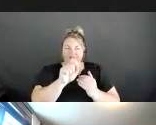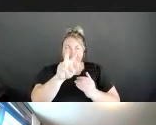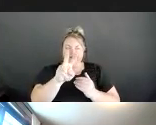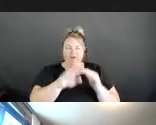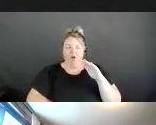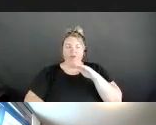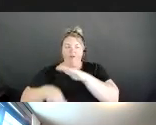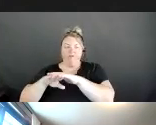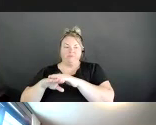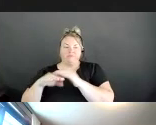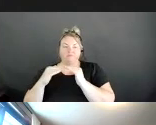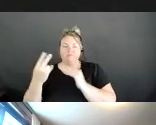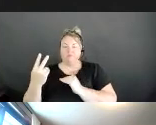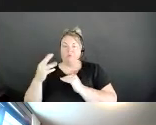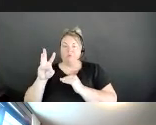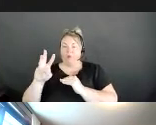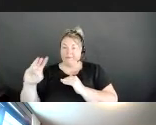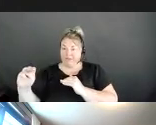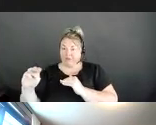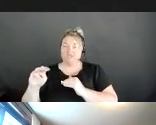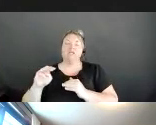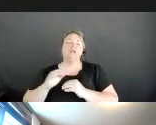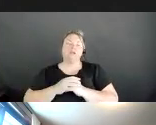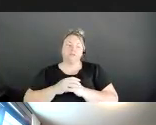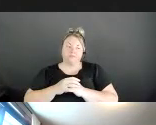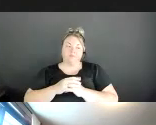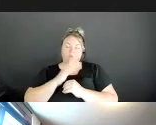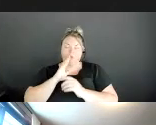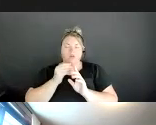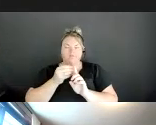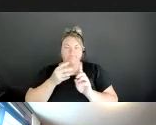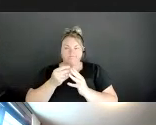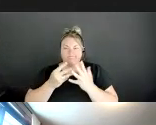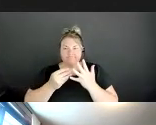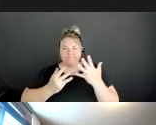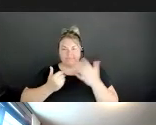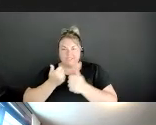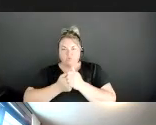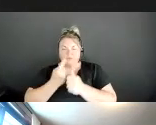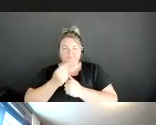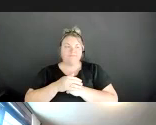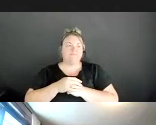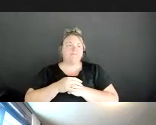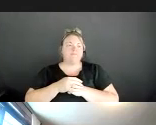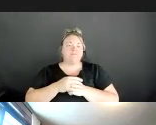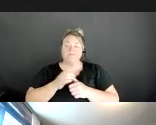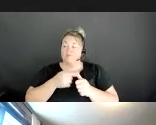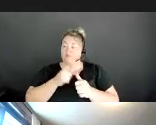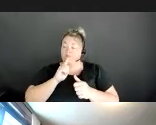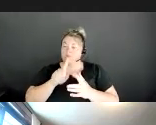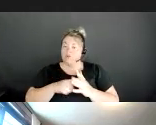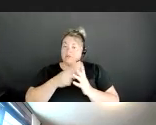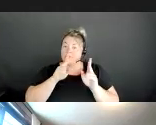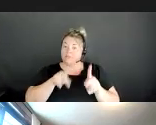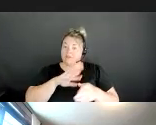we'll talk through each of those levels in a little bit more depth here. So as with all of these, we're going to start with our person-centered summary.